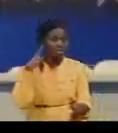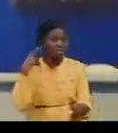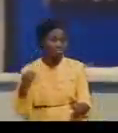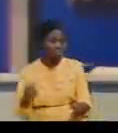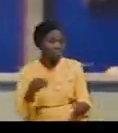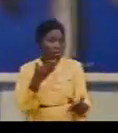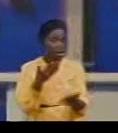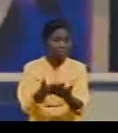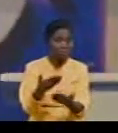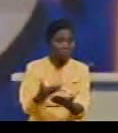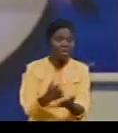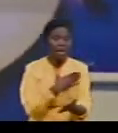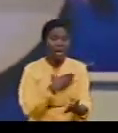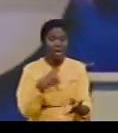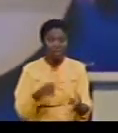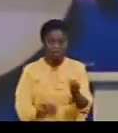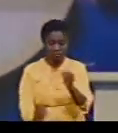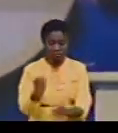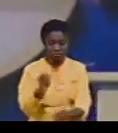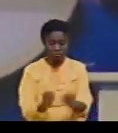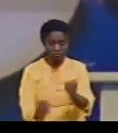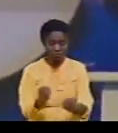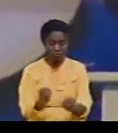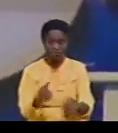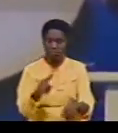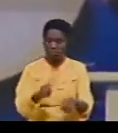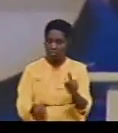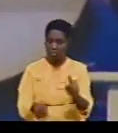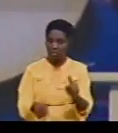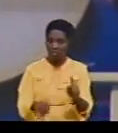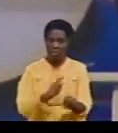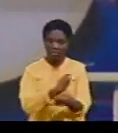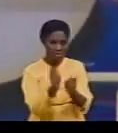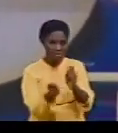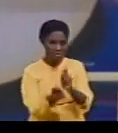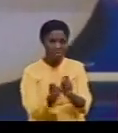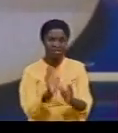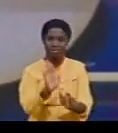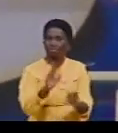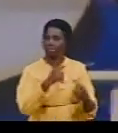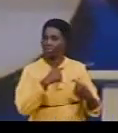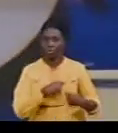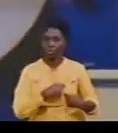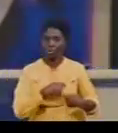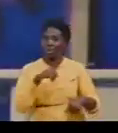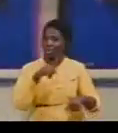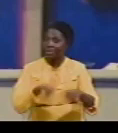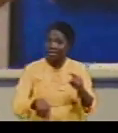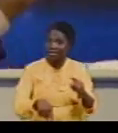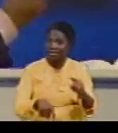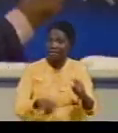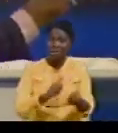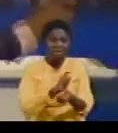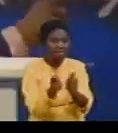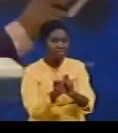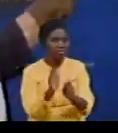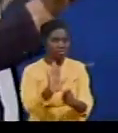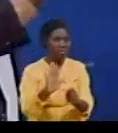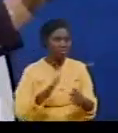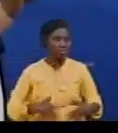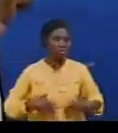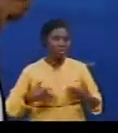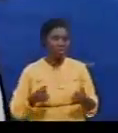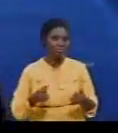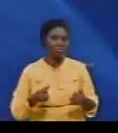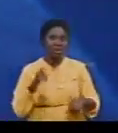money and the contribution, cannot change your heart, cannot change your life,